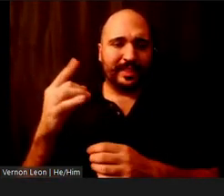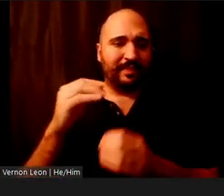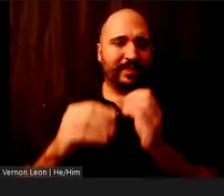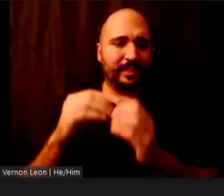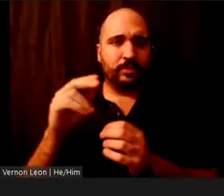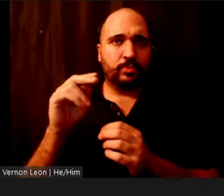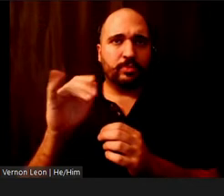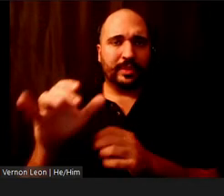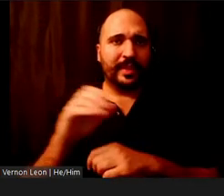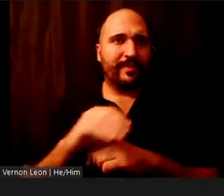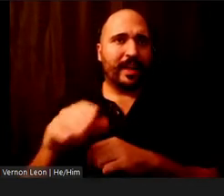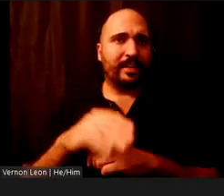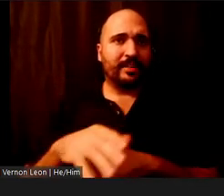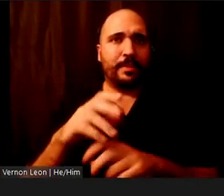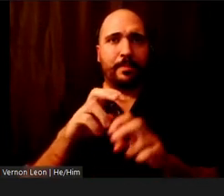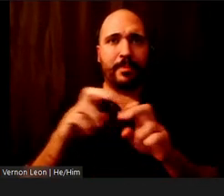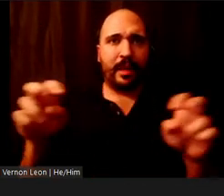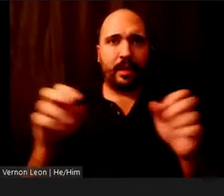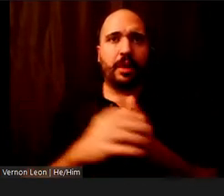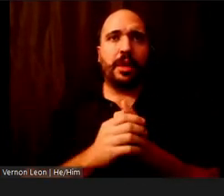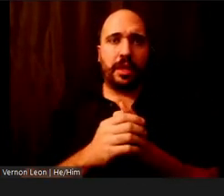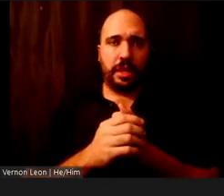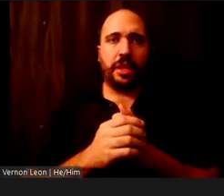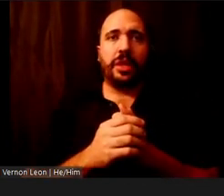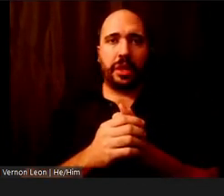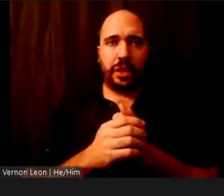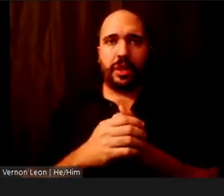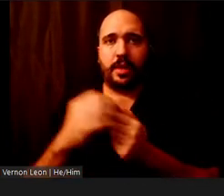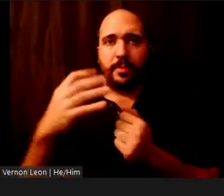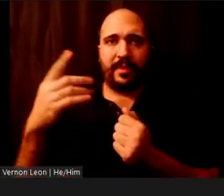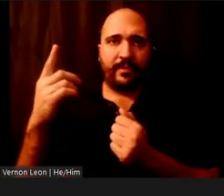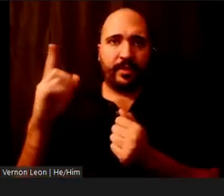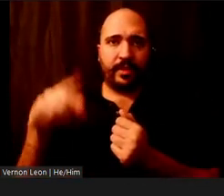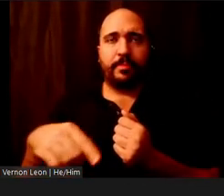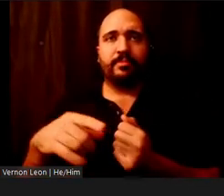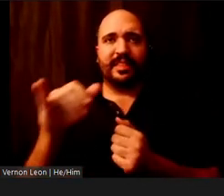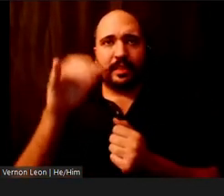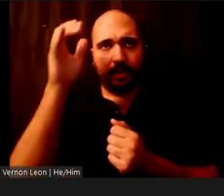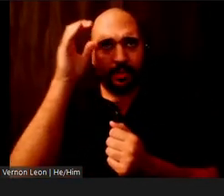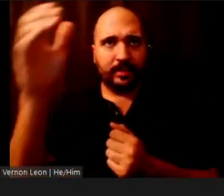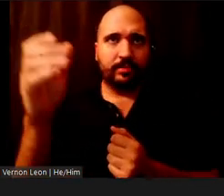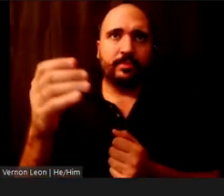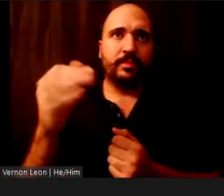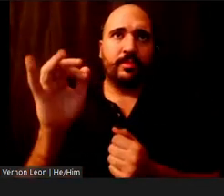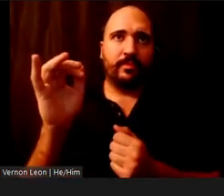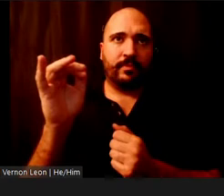York City Advisory Panel. Many of them came back with the same concept of congestion pricing.